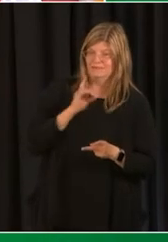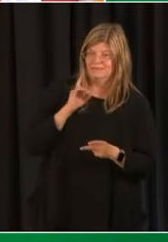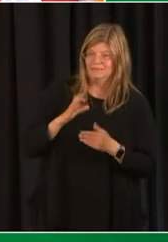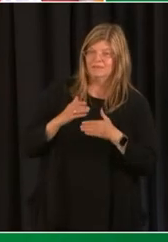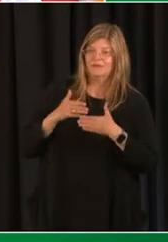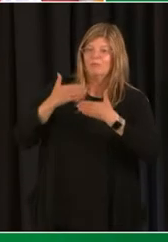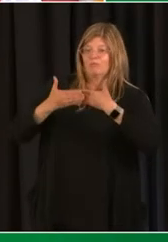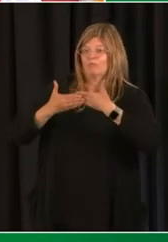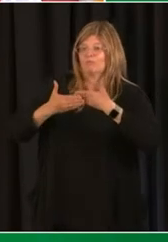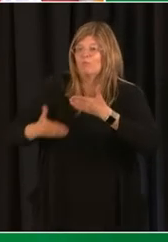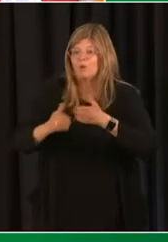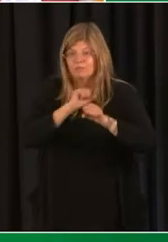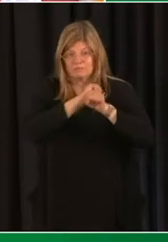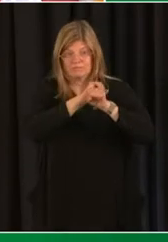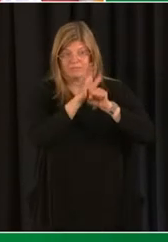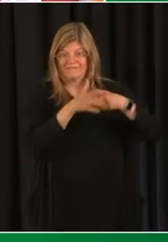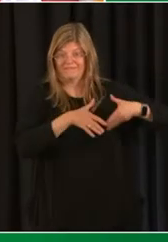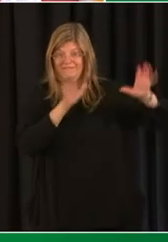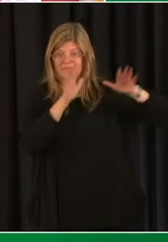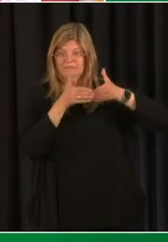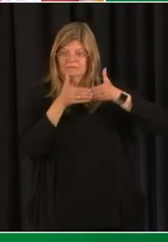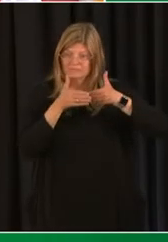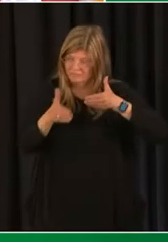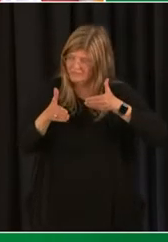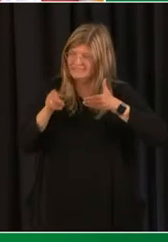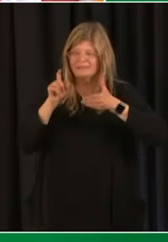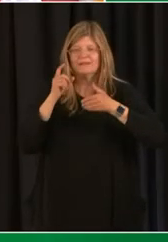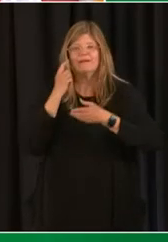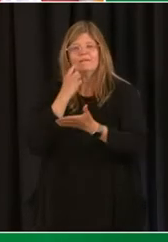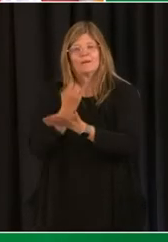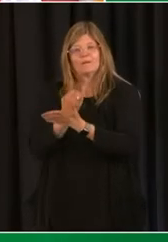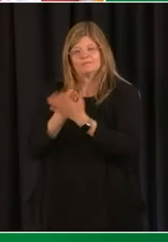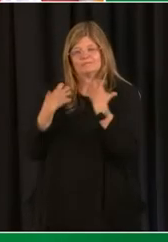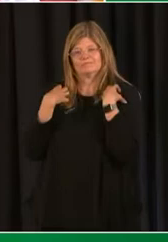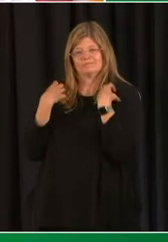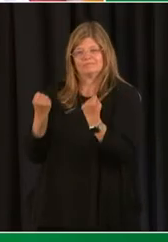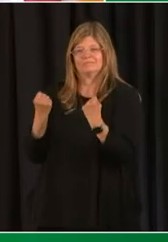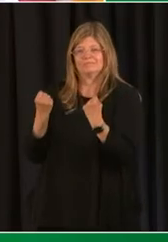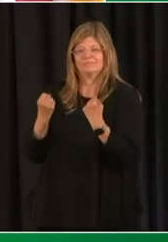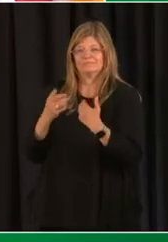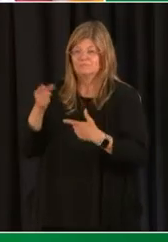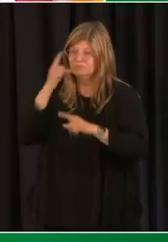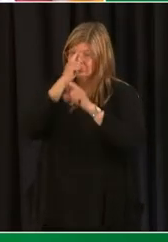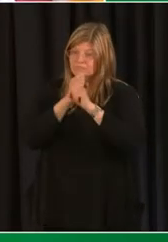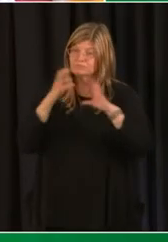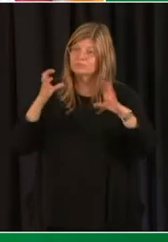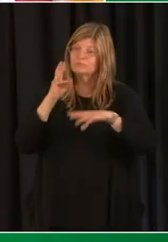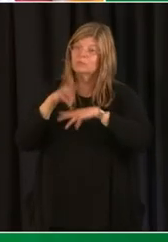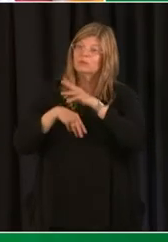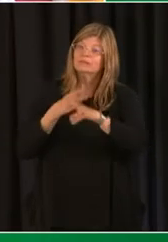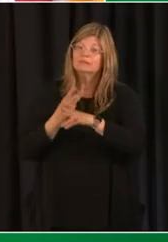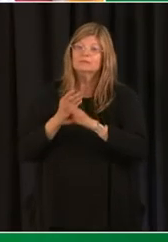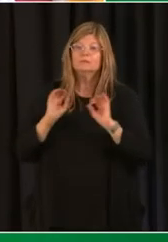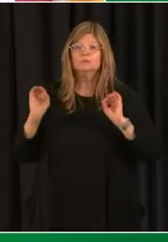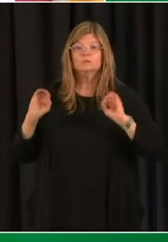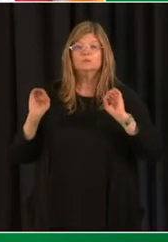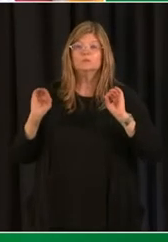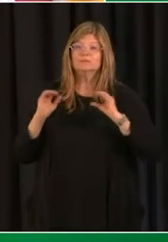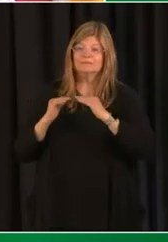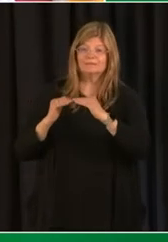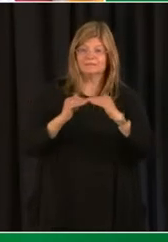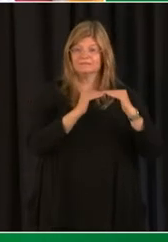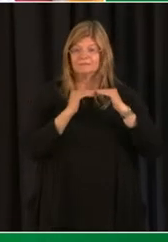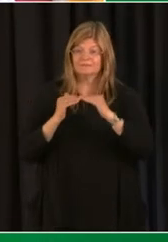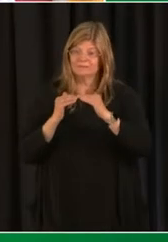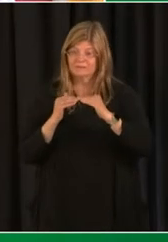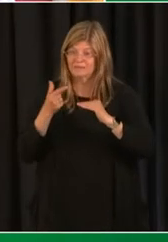post-COVID-19 economic recovery. Can you imagine a world with no equity gaps? That